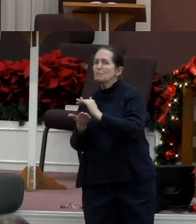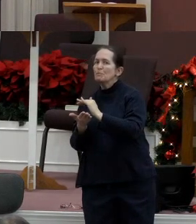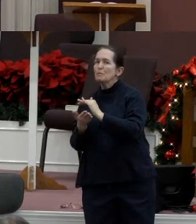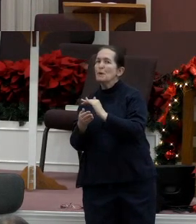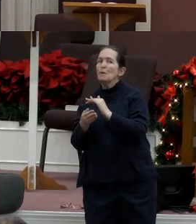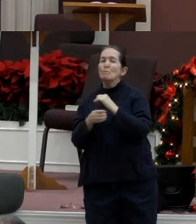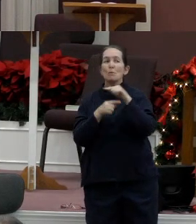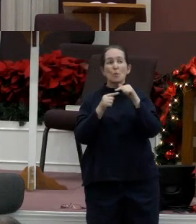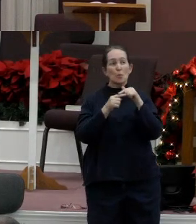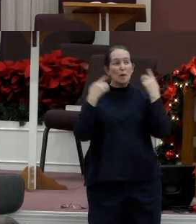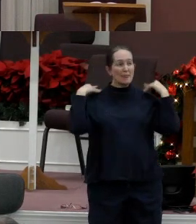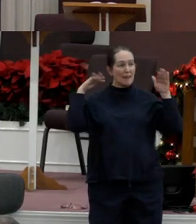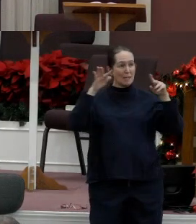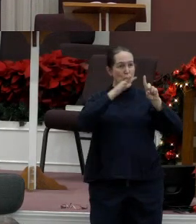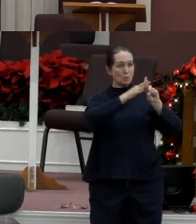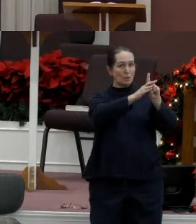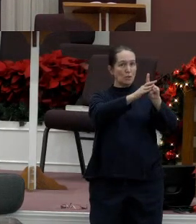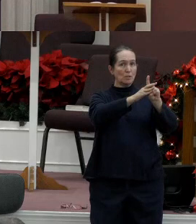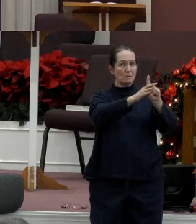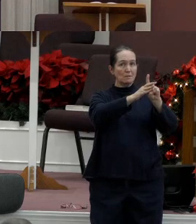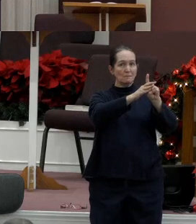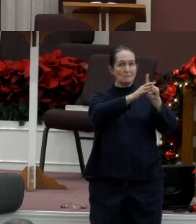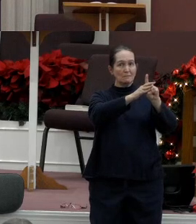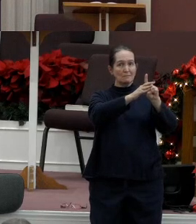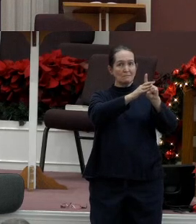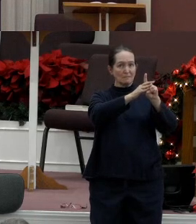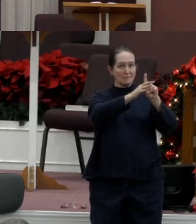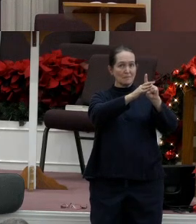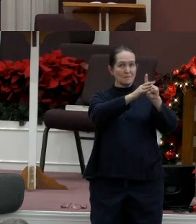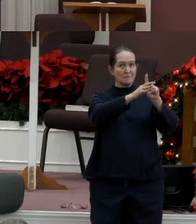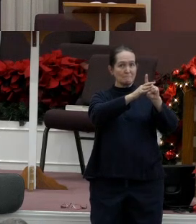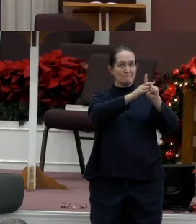But when that angel appeared